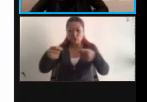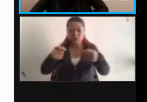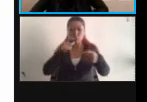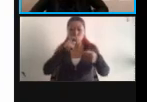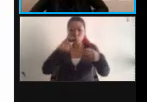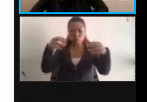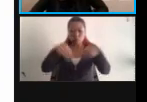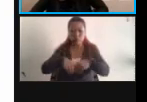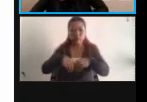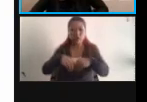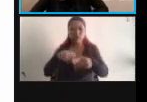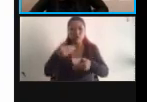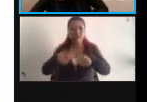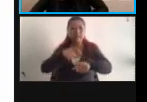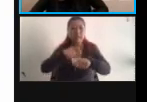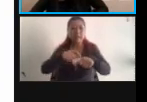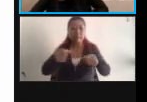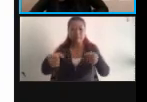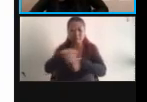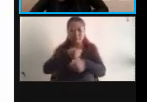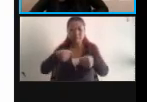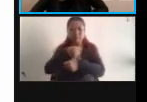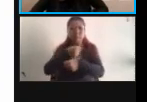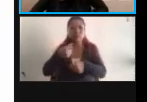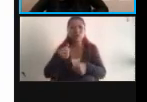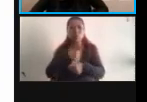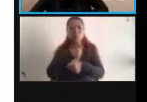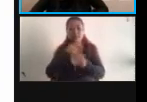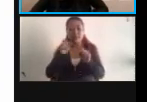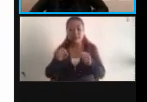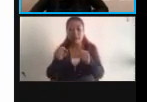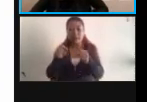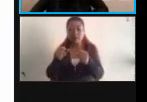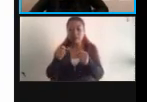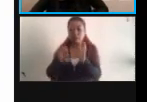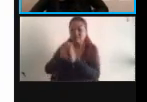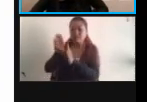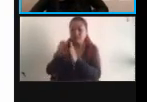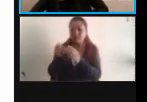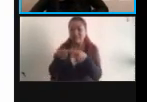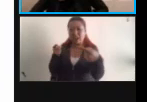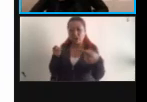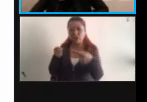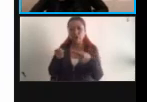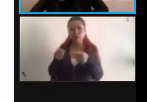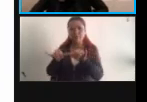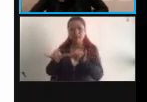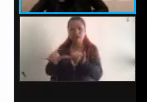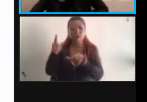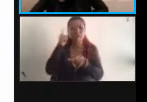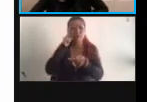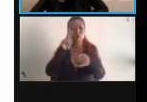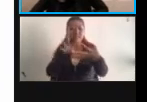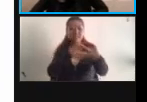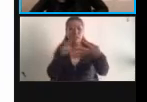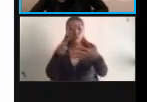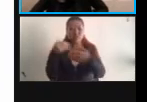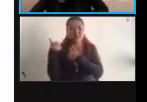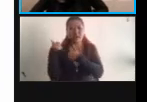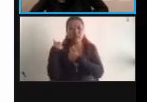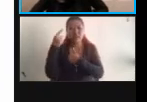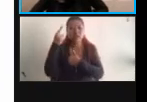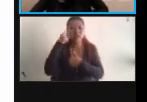were able to predict relations and deploy a countermeasure in which crews were paired on scheduled tasks as a means of repairing